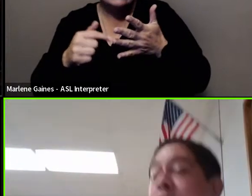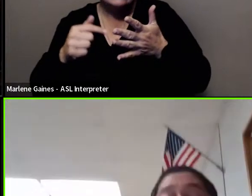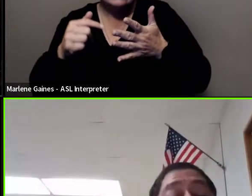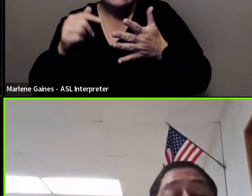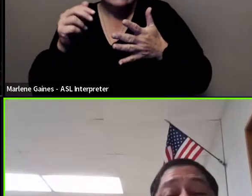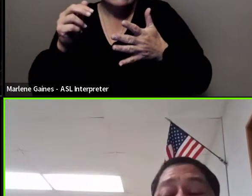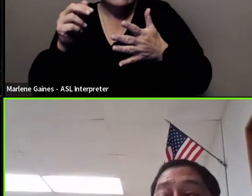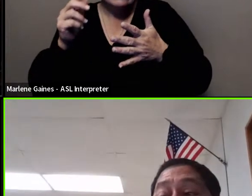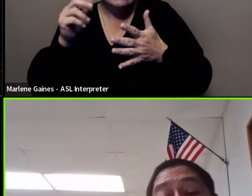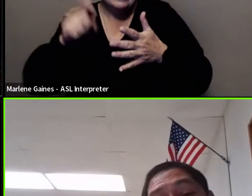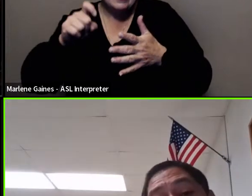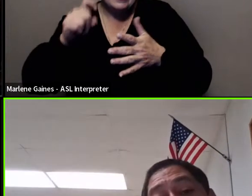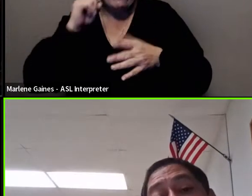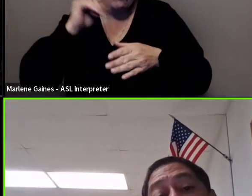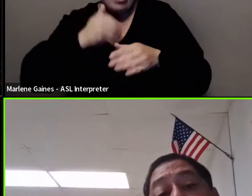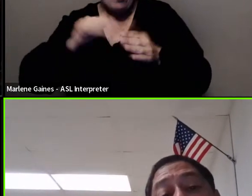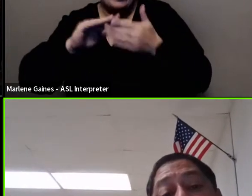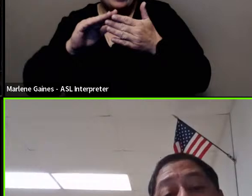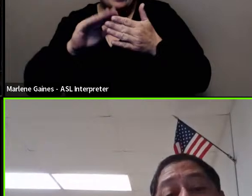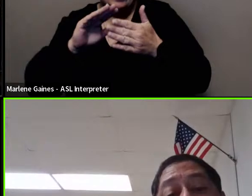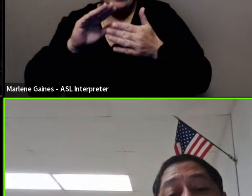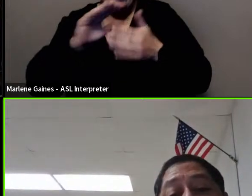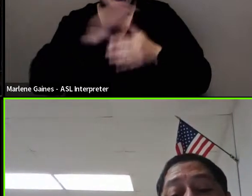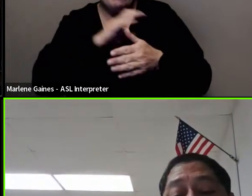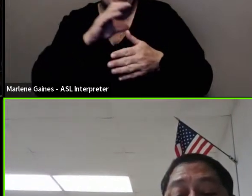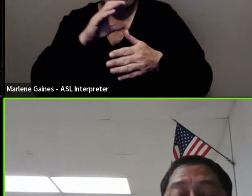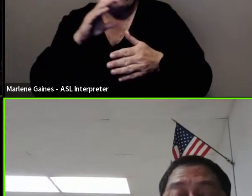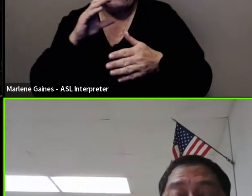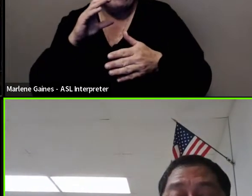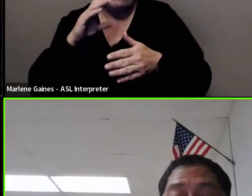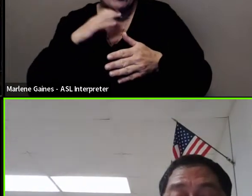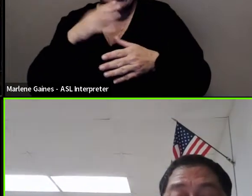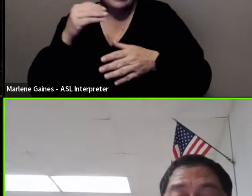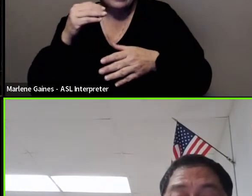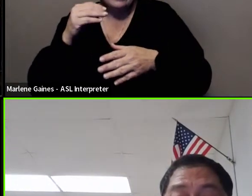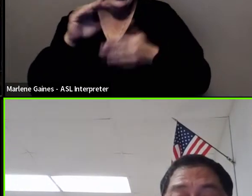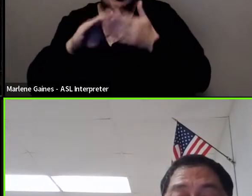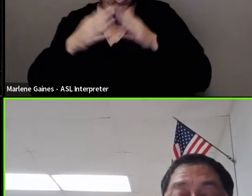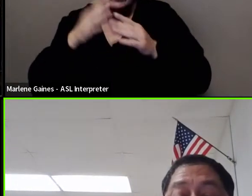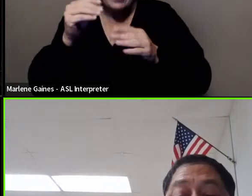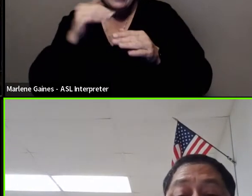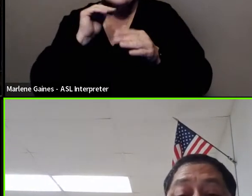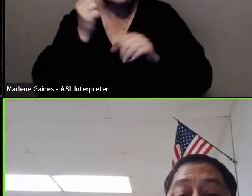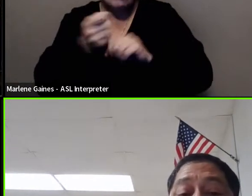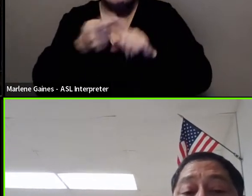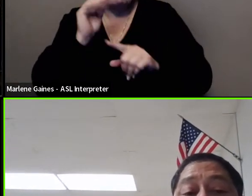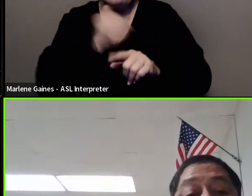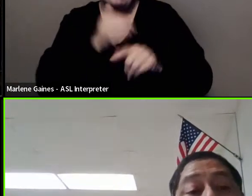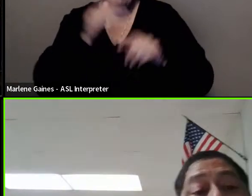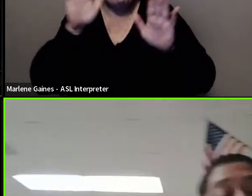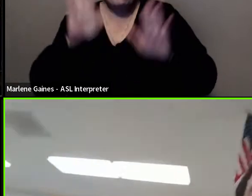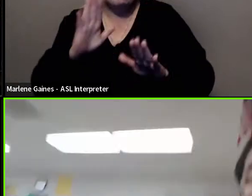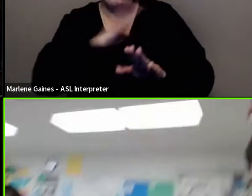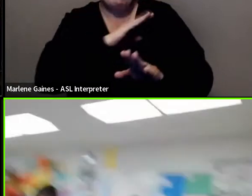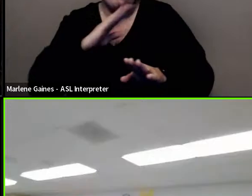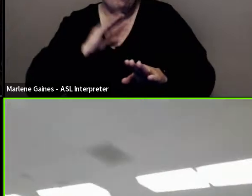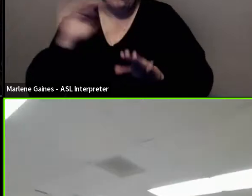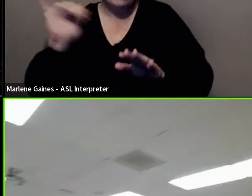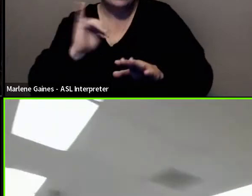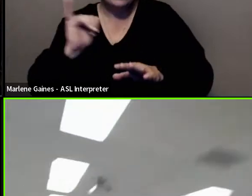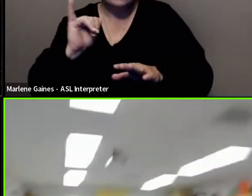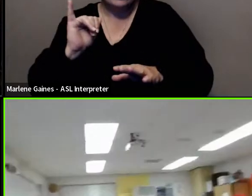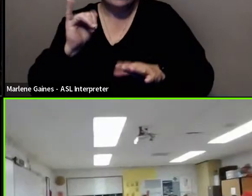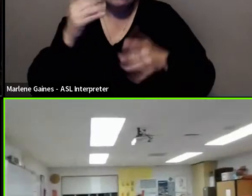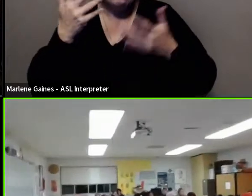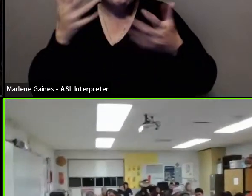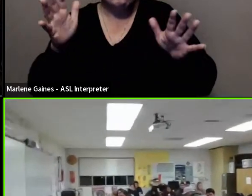that are needed in our community. And of course, with the support of our wonderful board as well. So with no